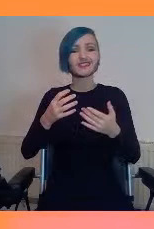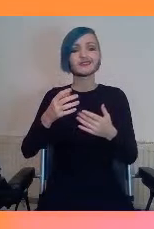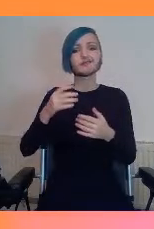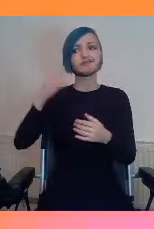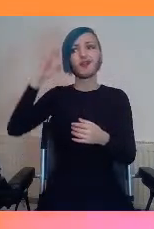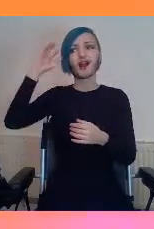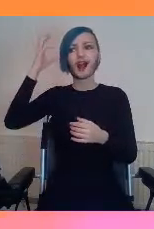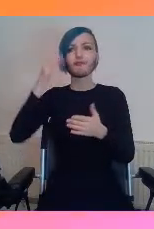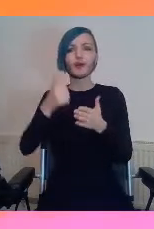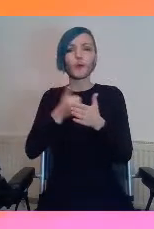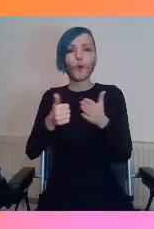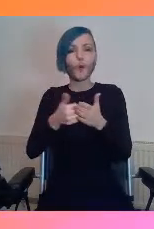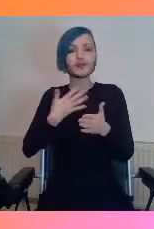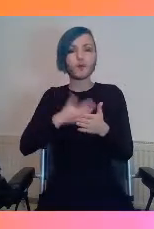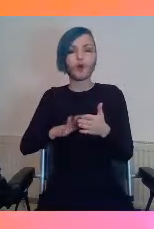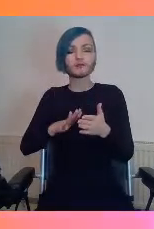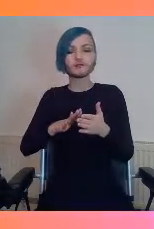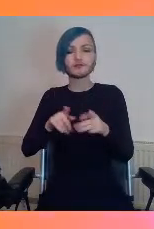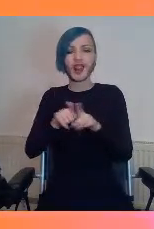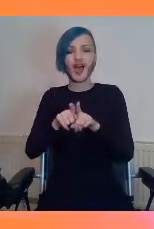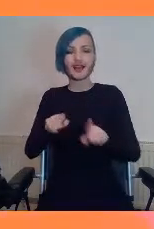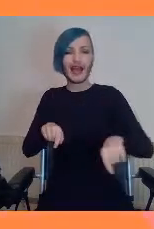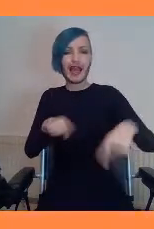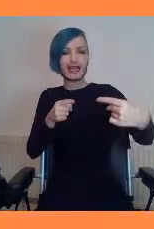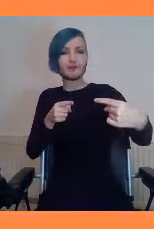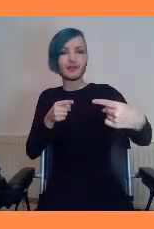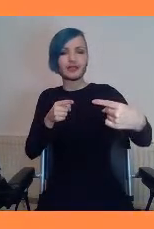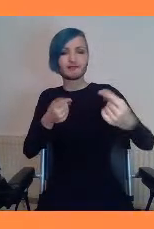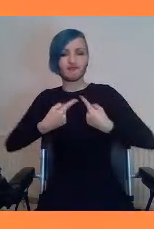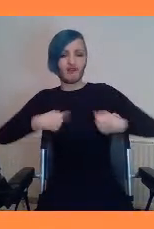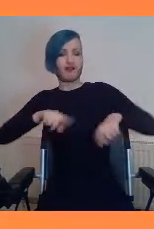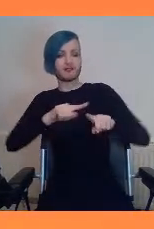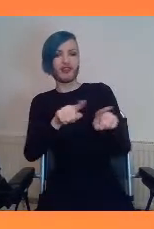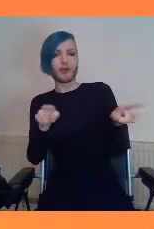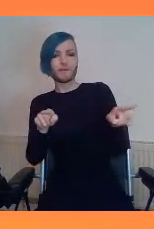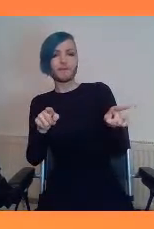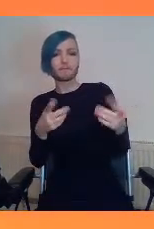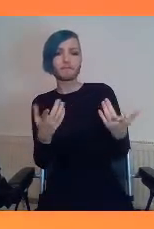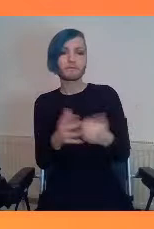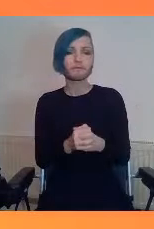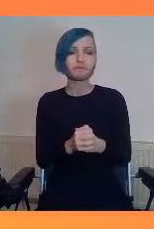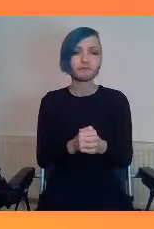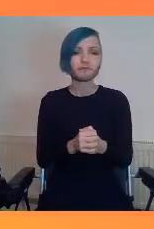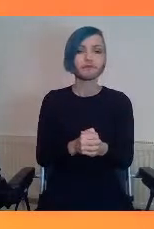And before the previous election, previous parliament election, there were